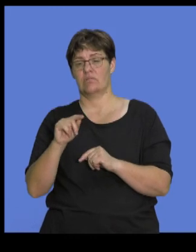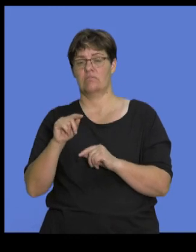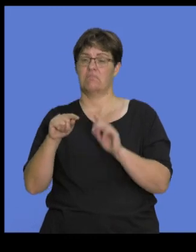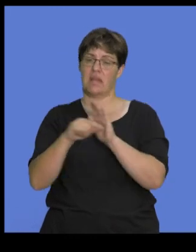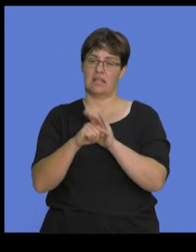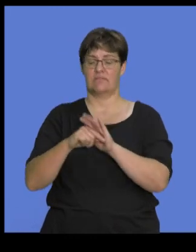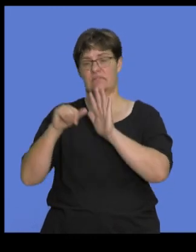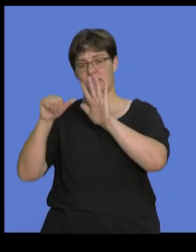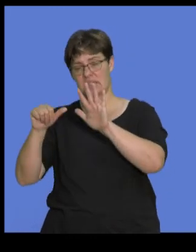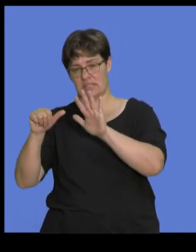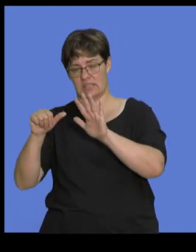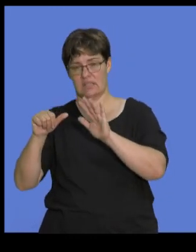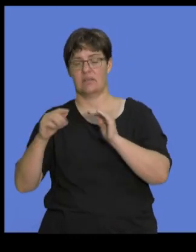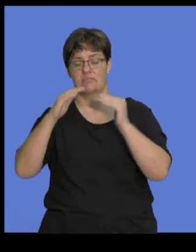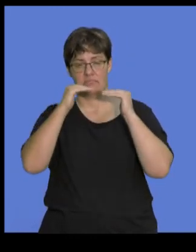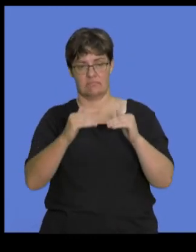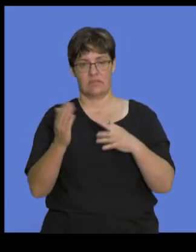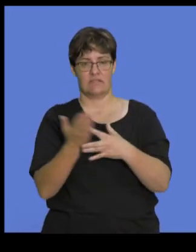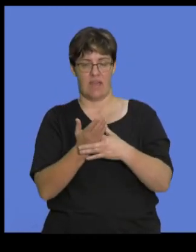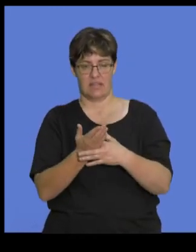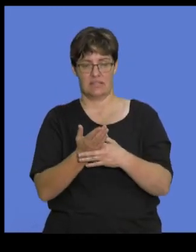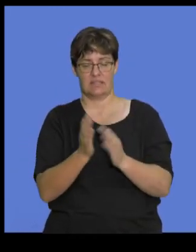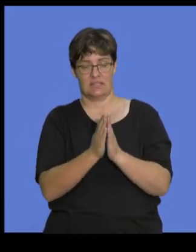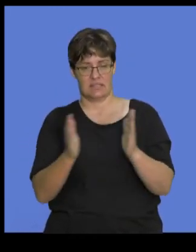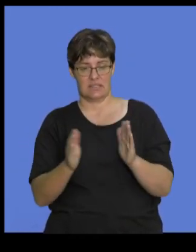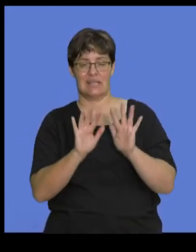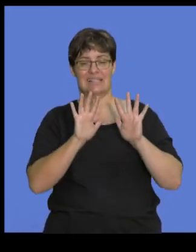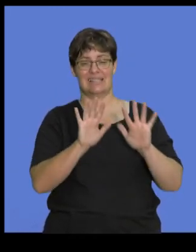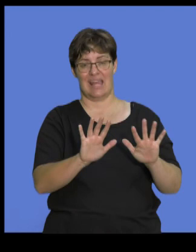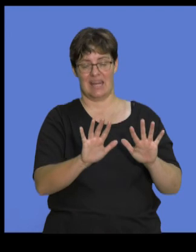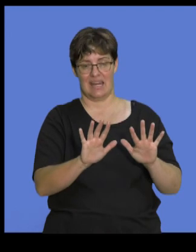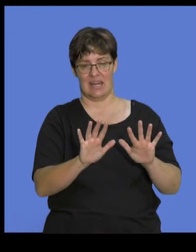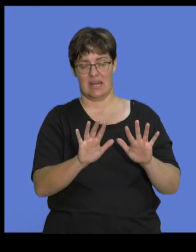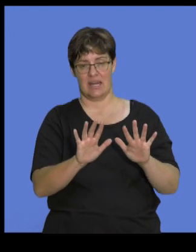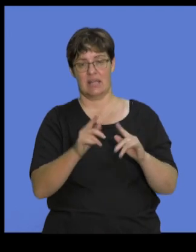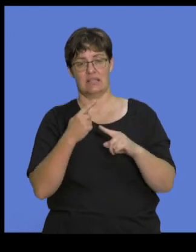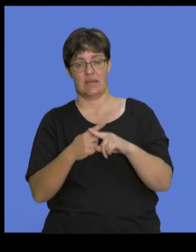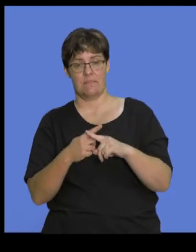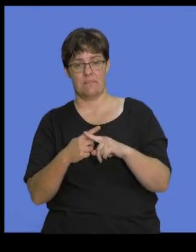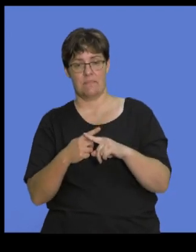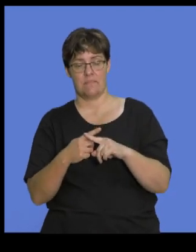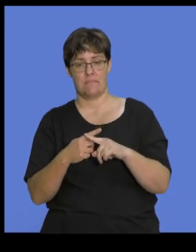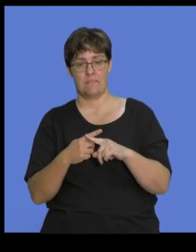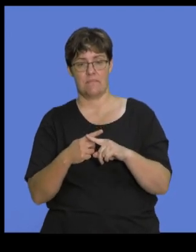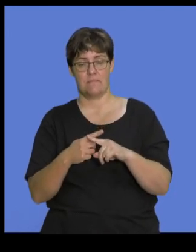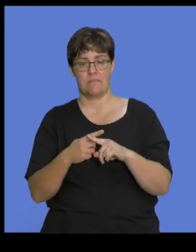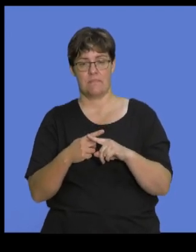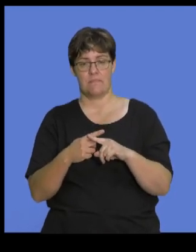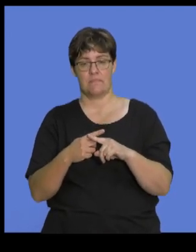exponent negative 6, okay? We divide that by the distance, which is 10 multiplied